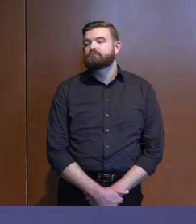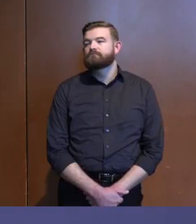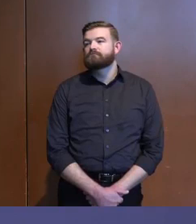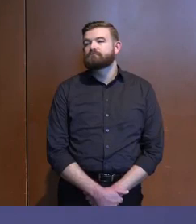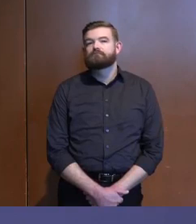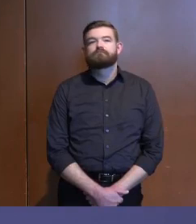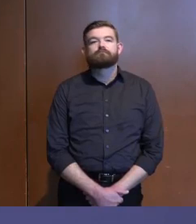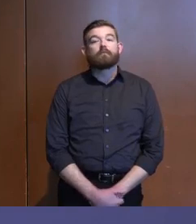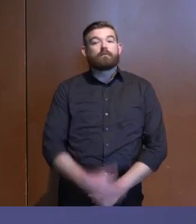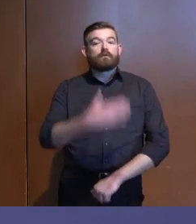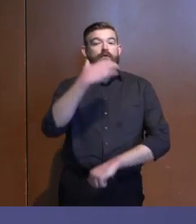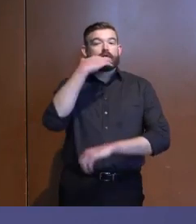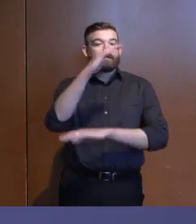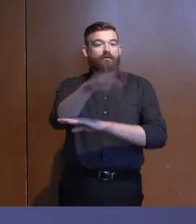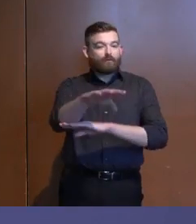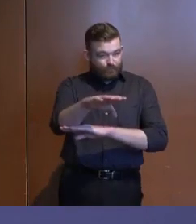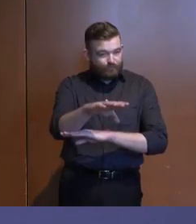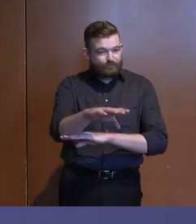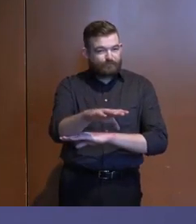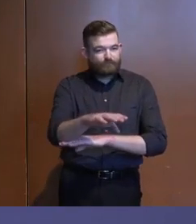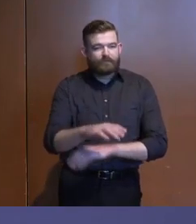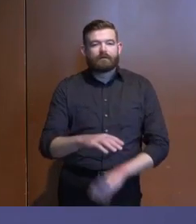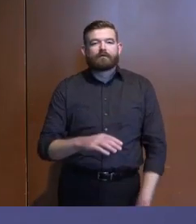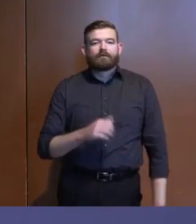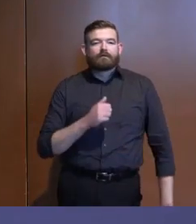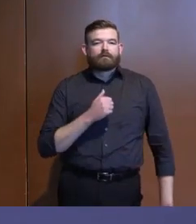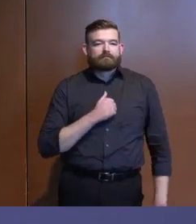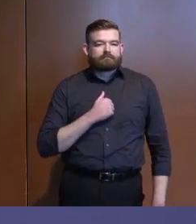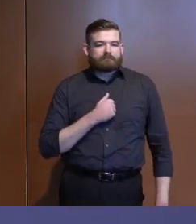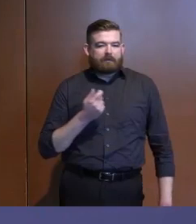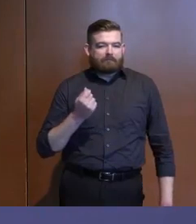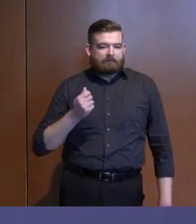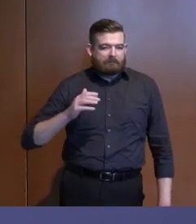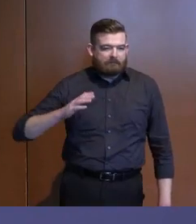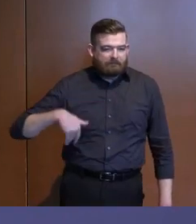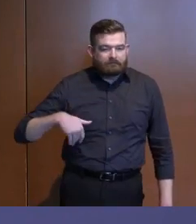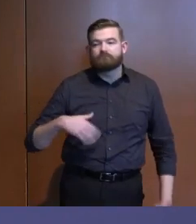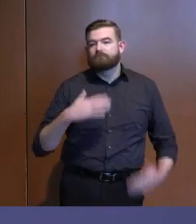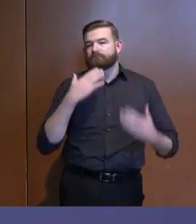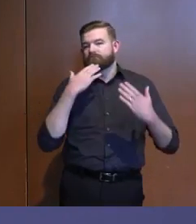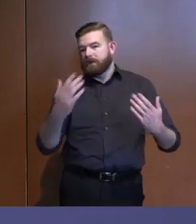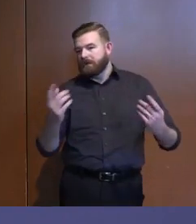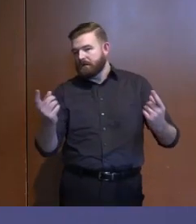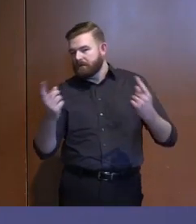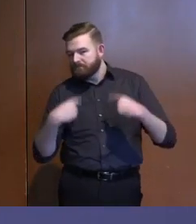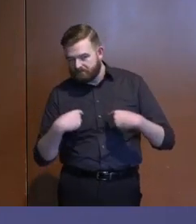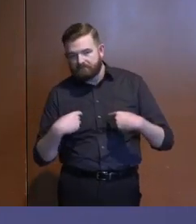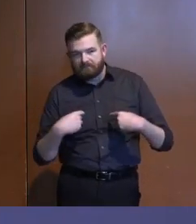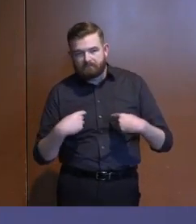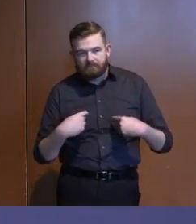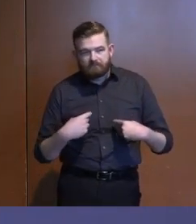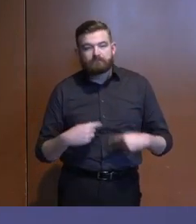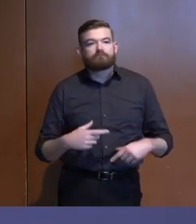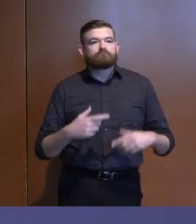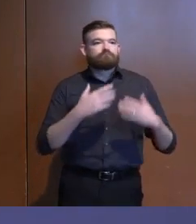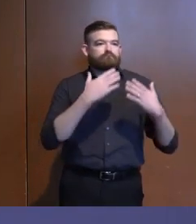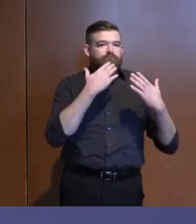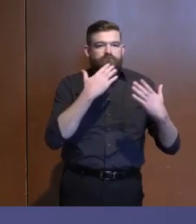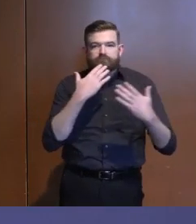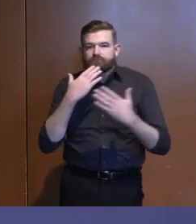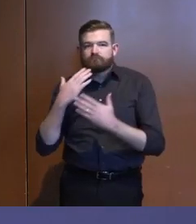Good afternoon, everyone. Sorry to be a couple behind here. Thank you for joining us, especially to the thousands of New Jerseyans who